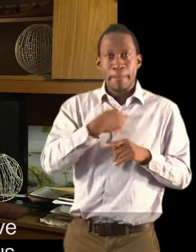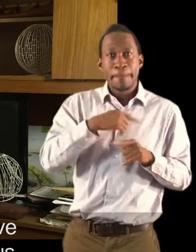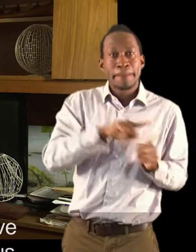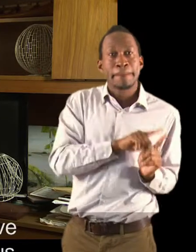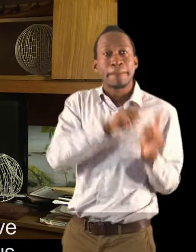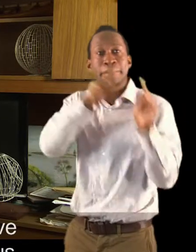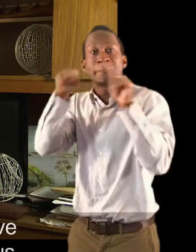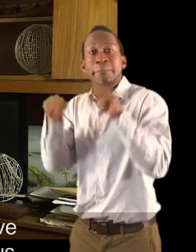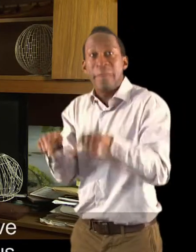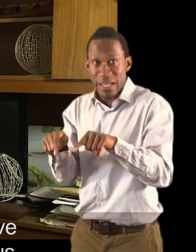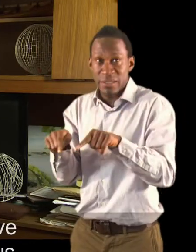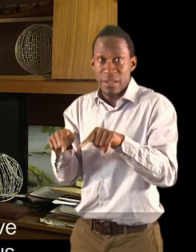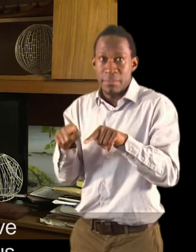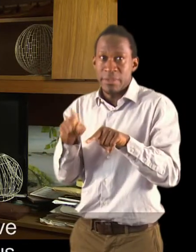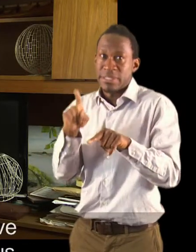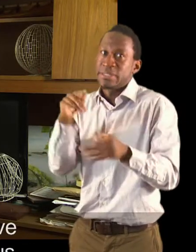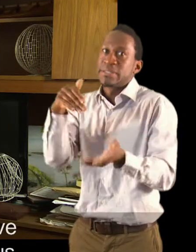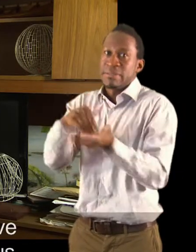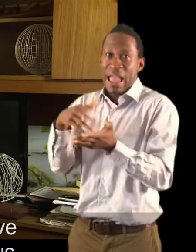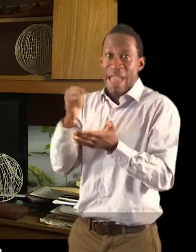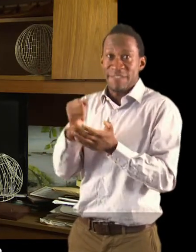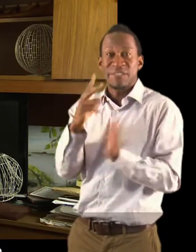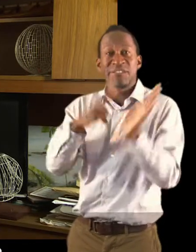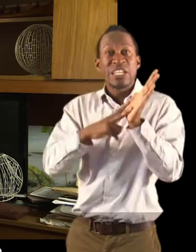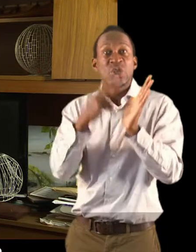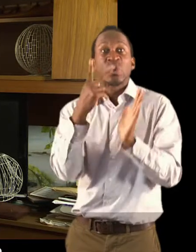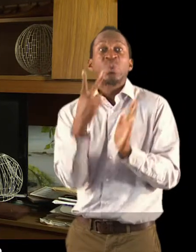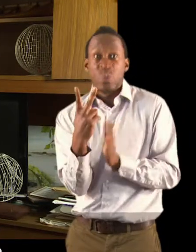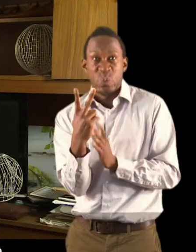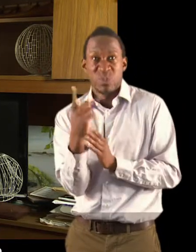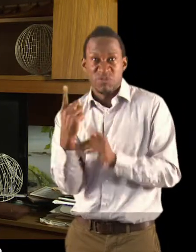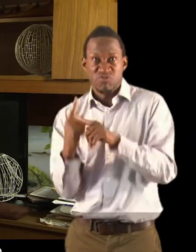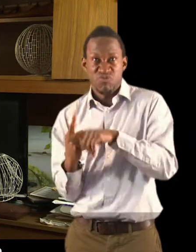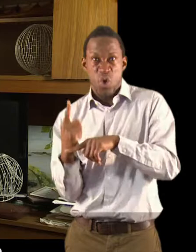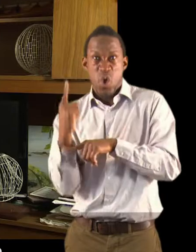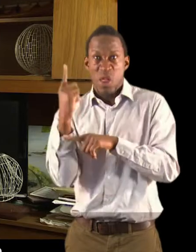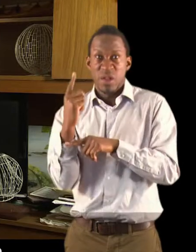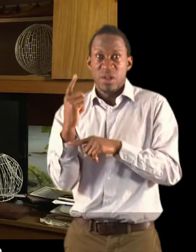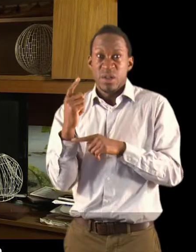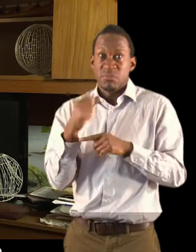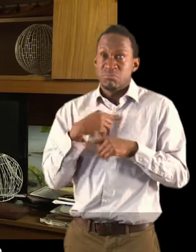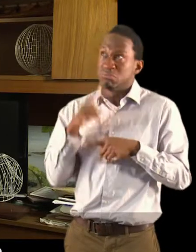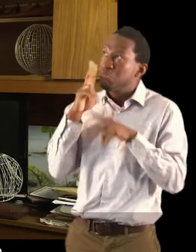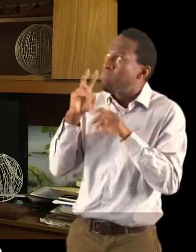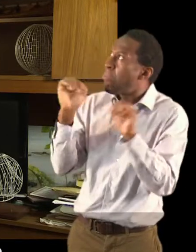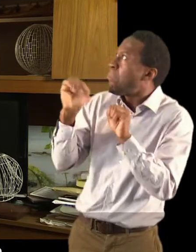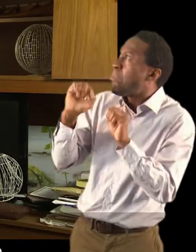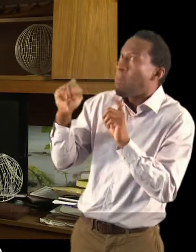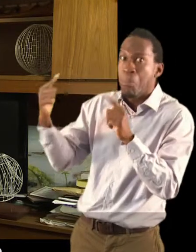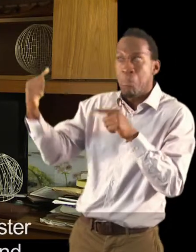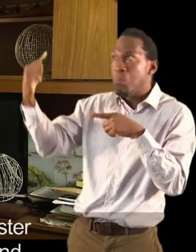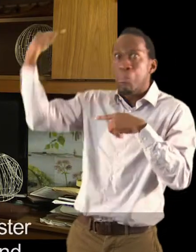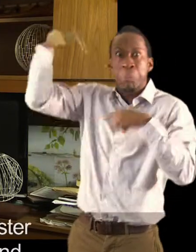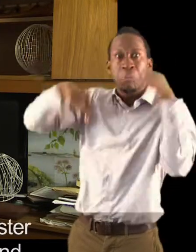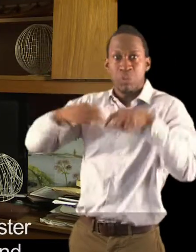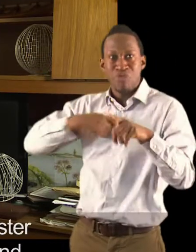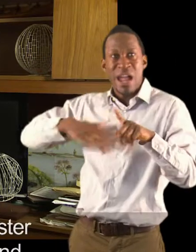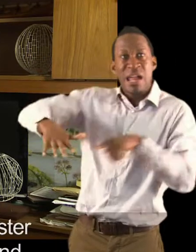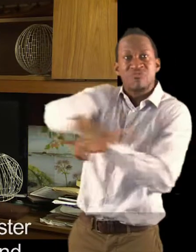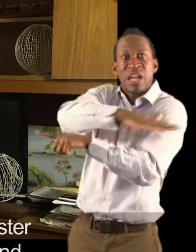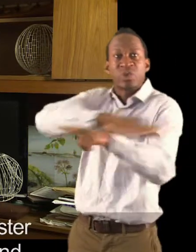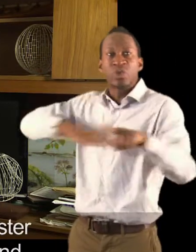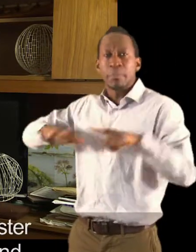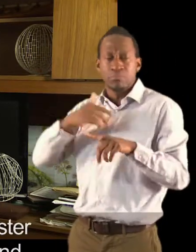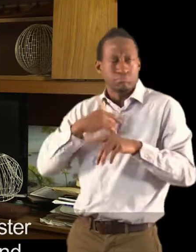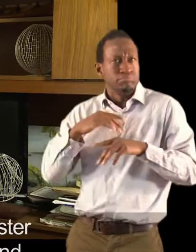although we didn't have any V2s drop round us. But you know, we heard the explosions, and then because they went